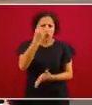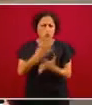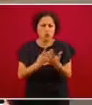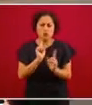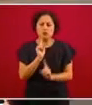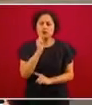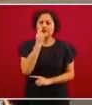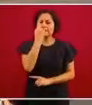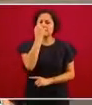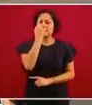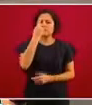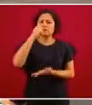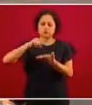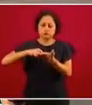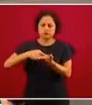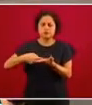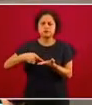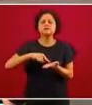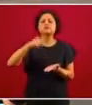and